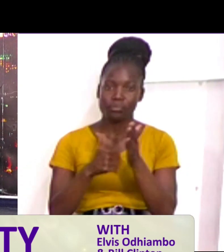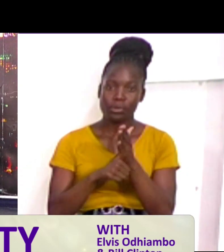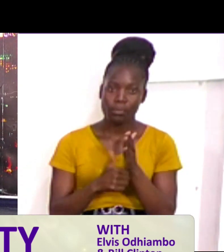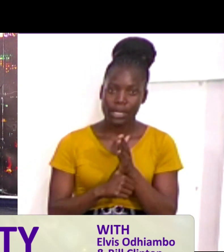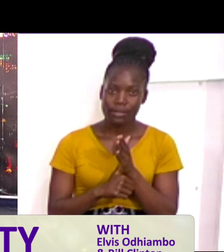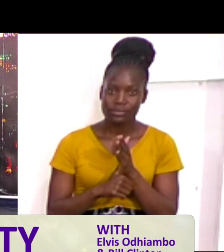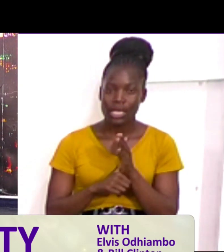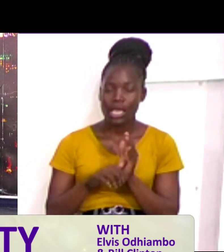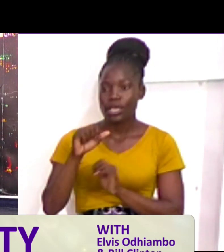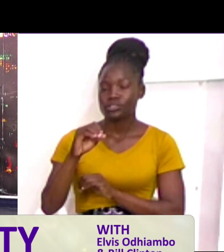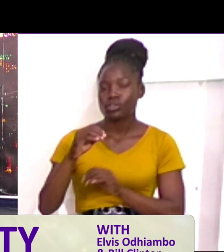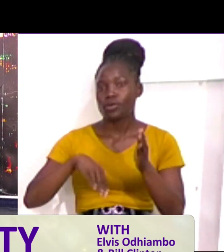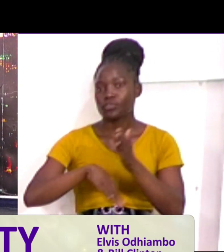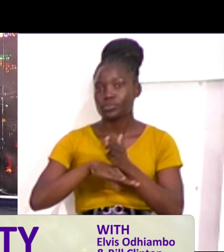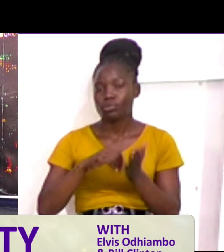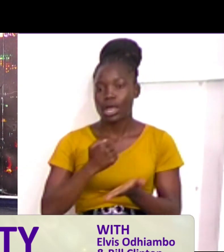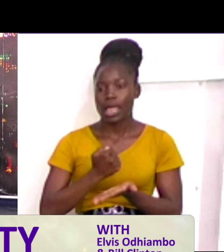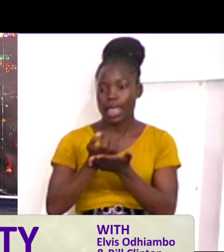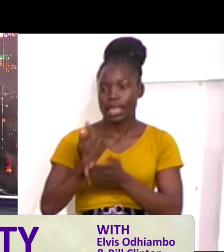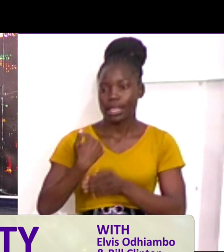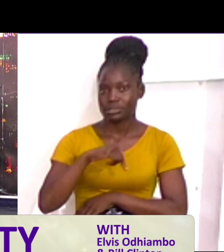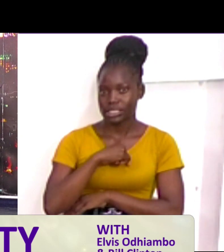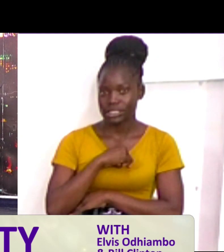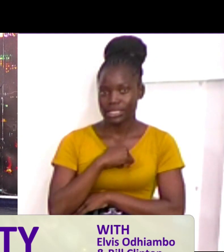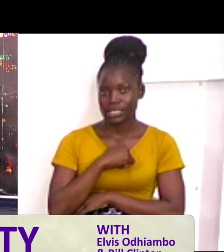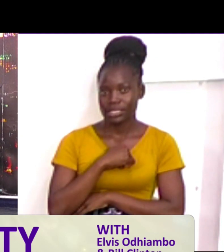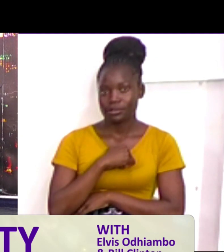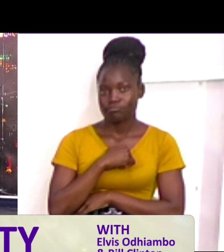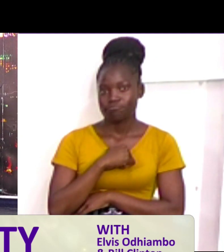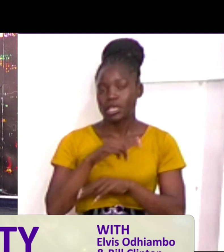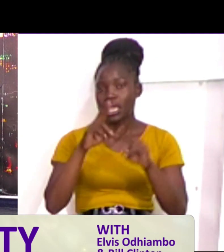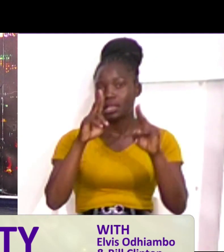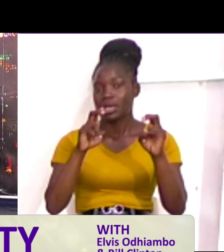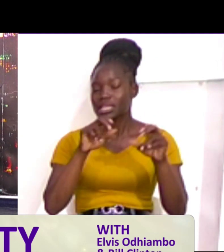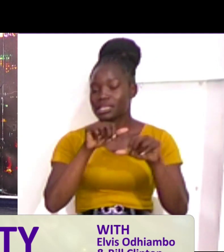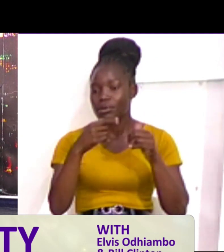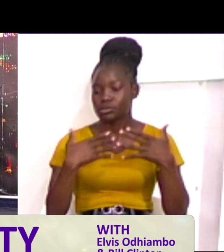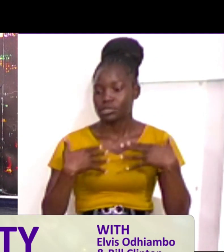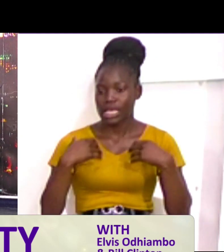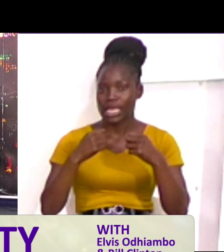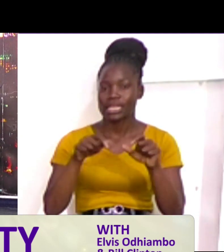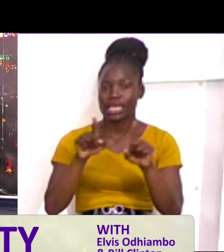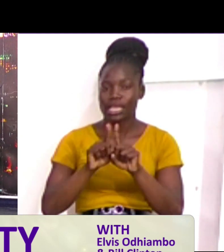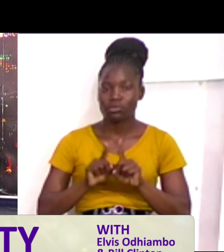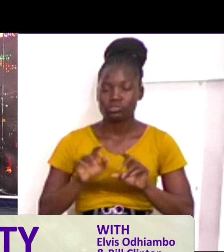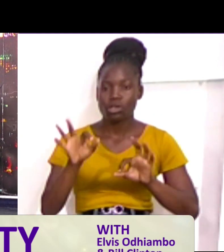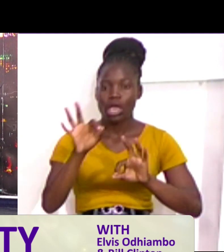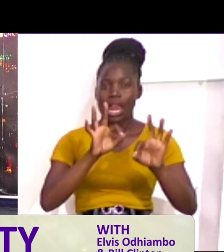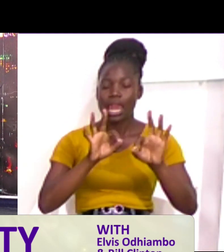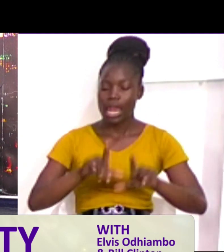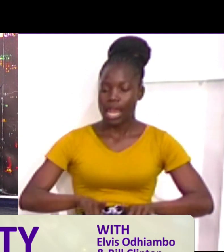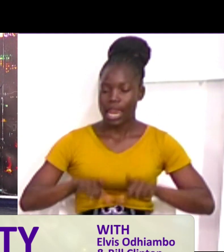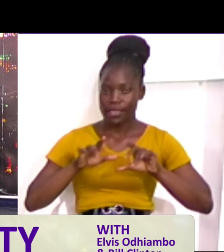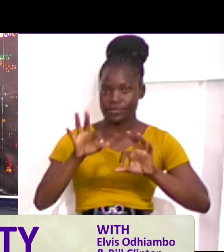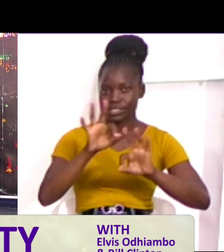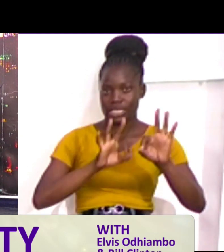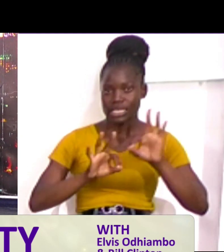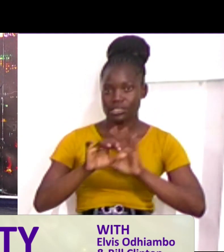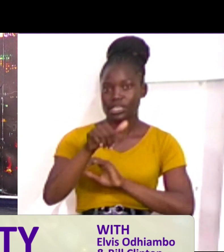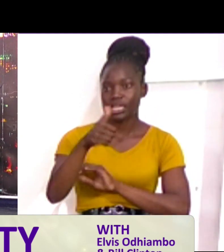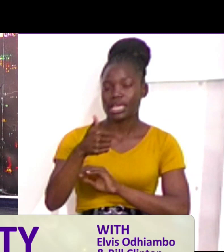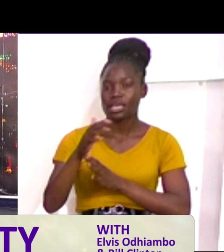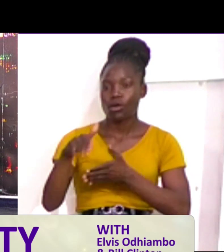problems. So football really helps us in matters health and lifestyle. So it is another